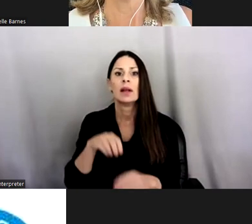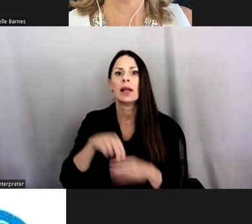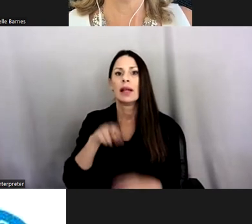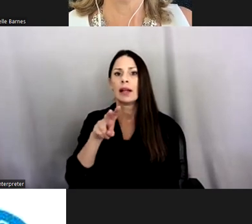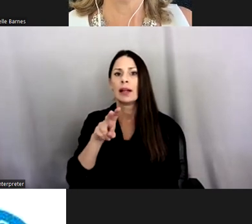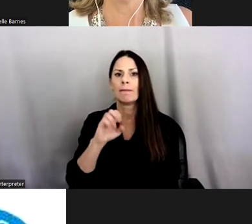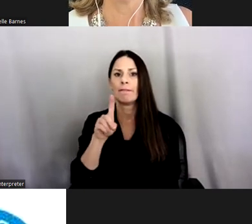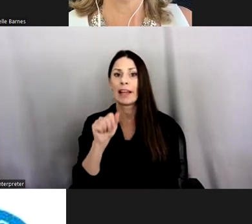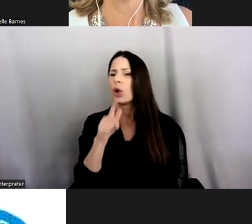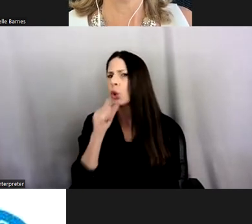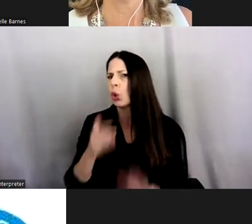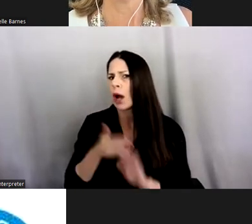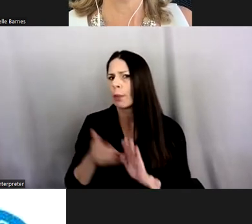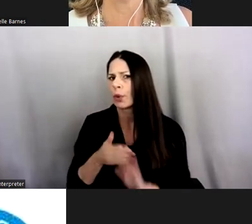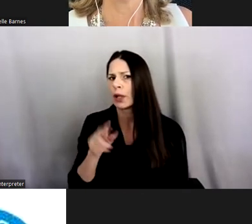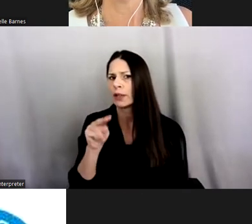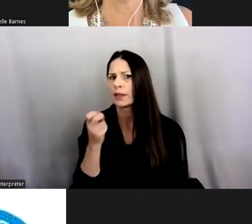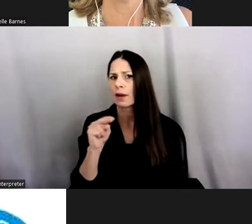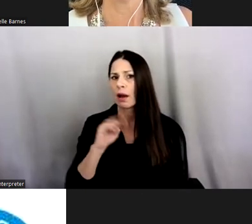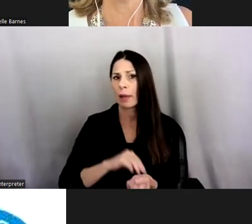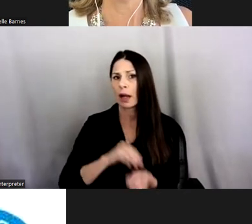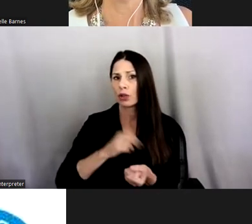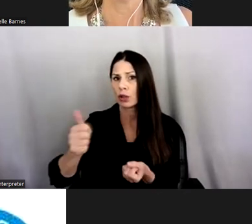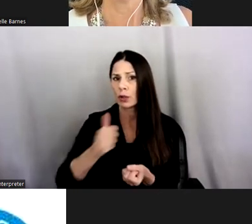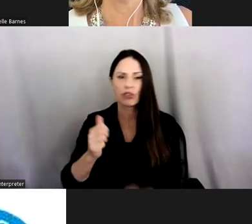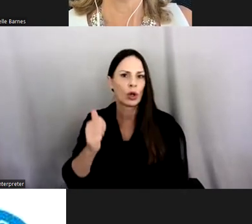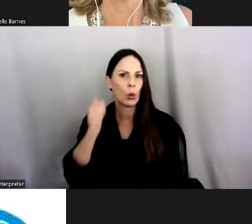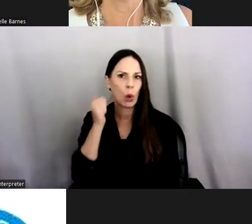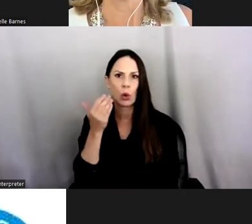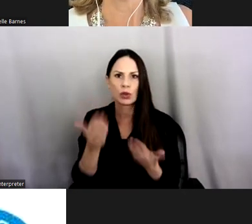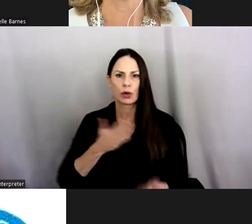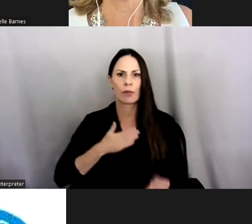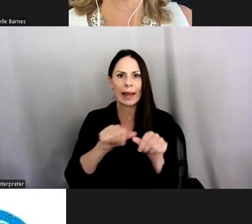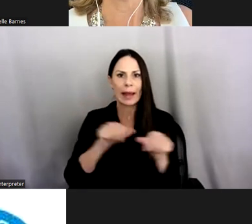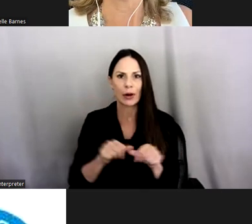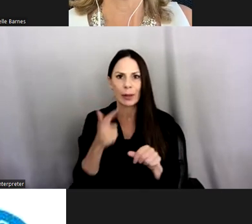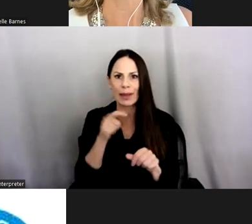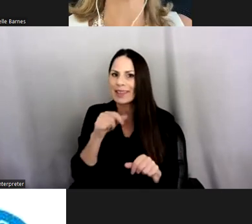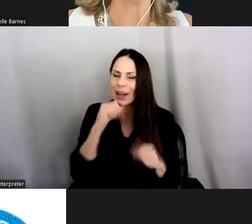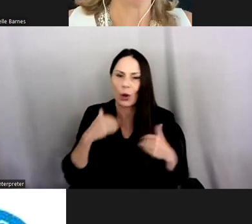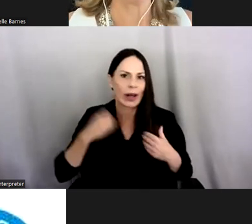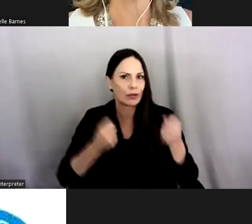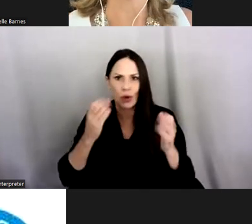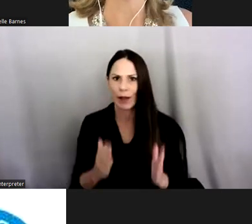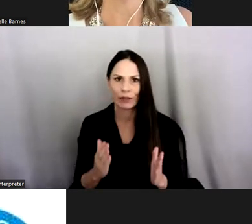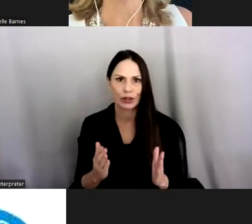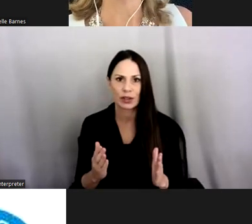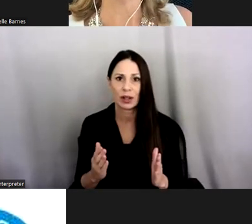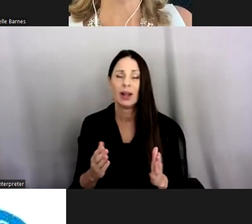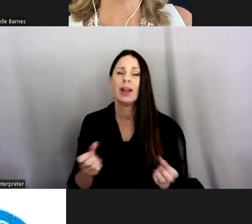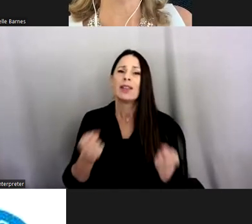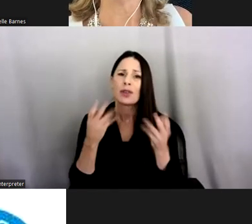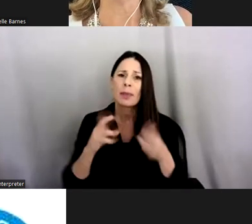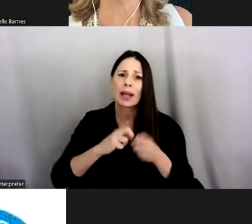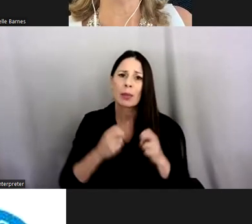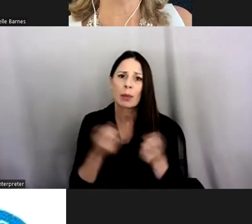non-medical transportation, won't serve my area because they don't have drivers out here. Like, there is a lot of problems going on in El Paso County,